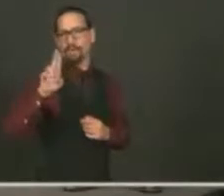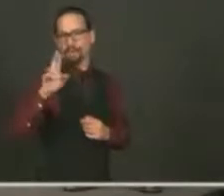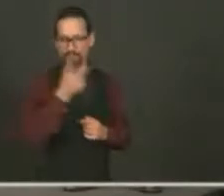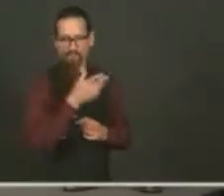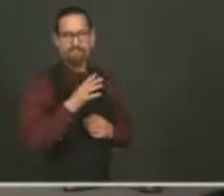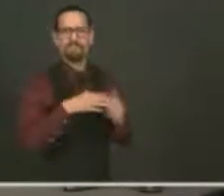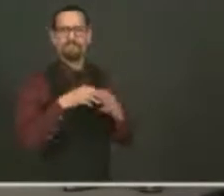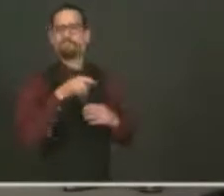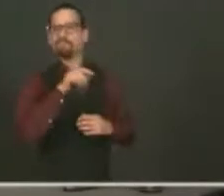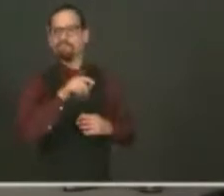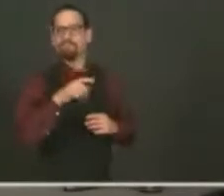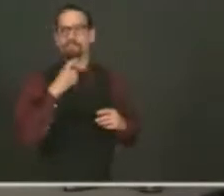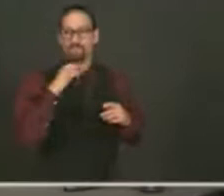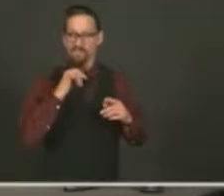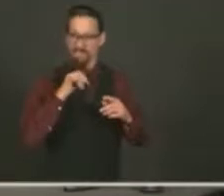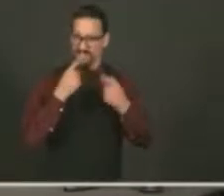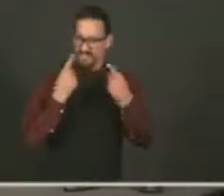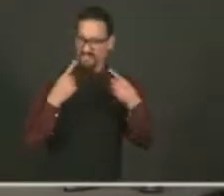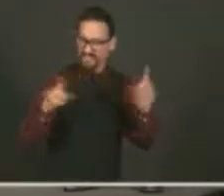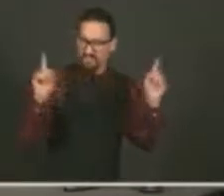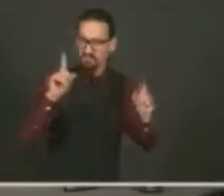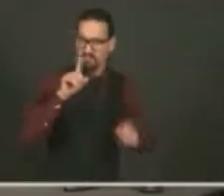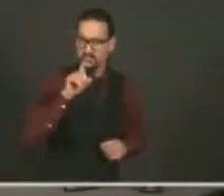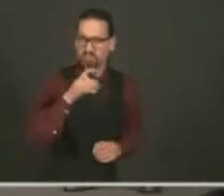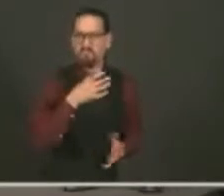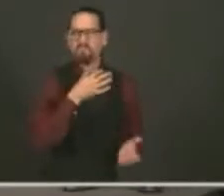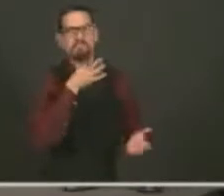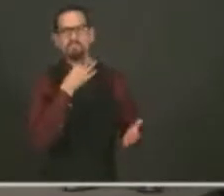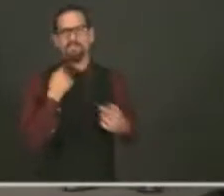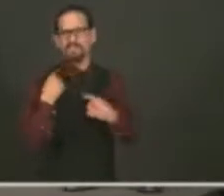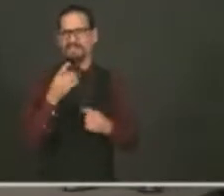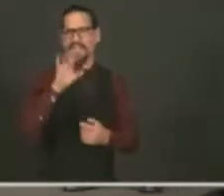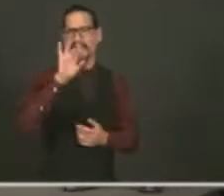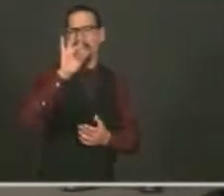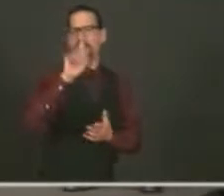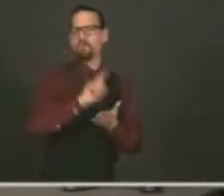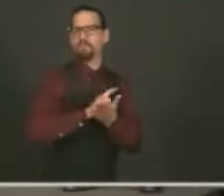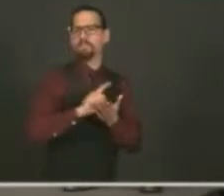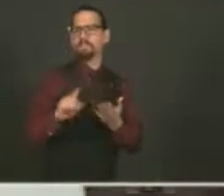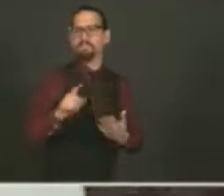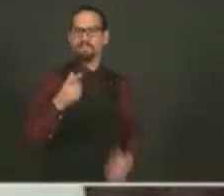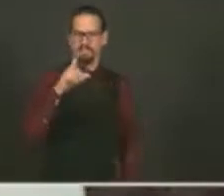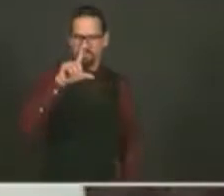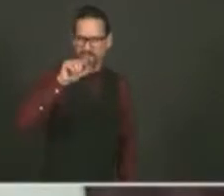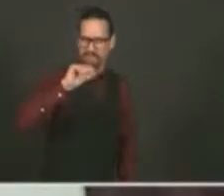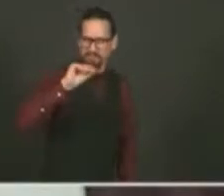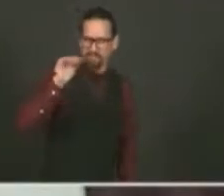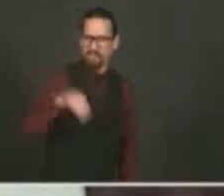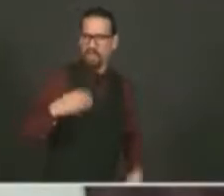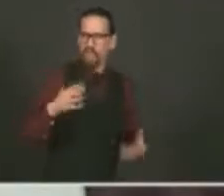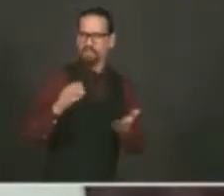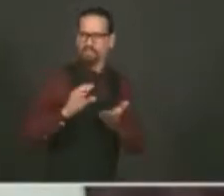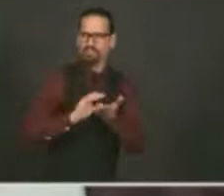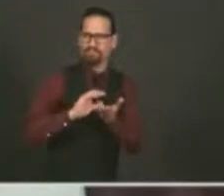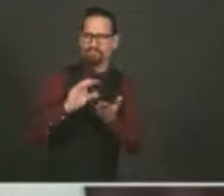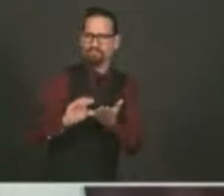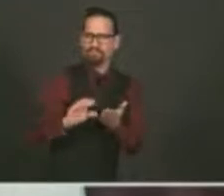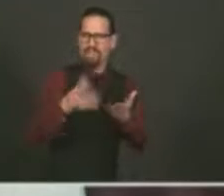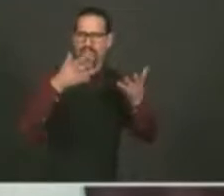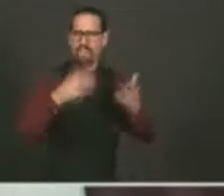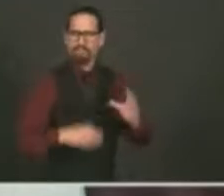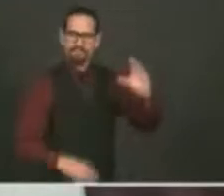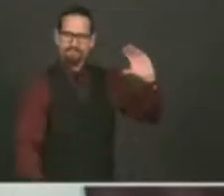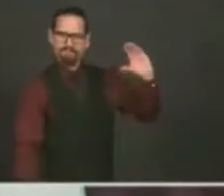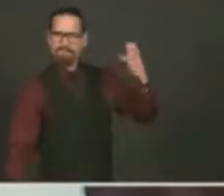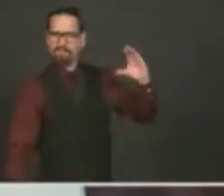so far? Over 8 weeks, only 20% going out? I would say it's 1,400 businesses, and for them, it's